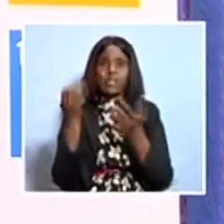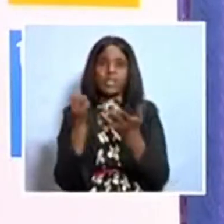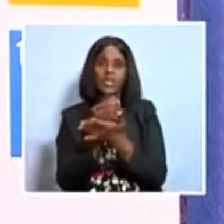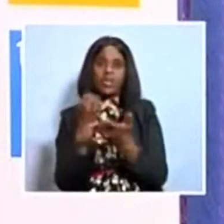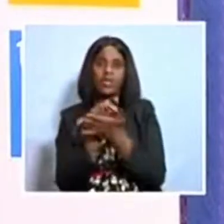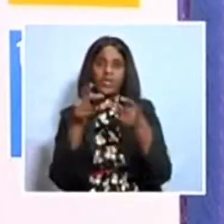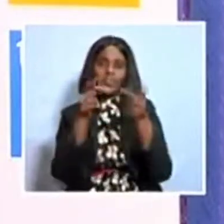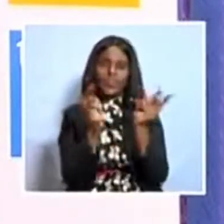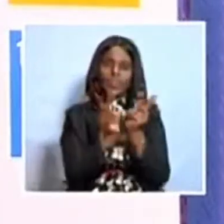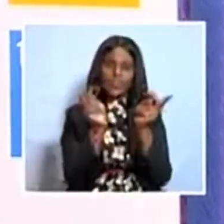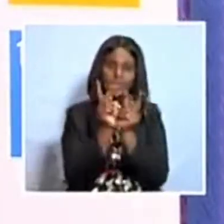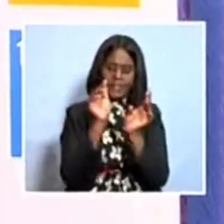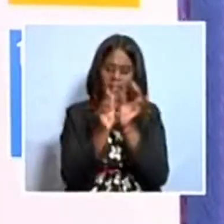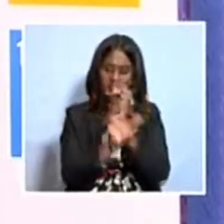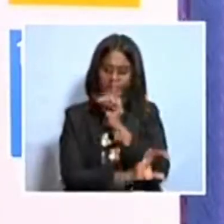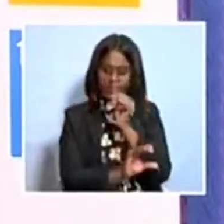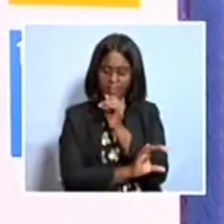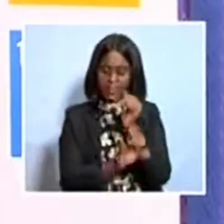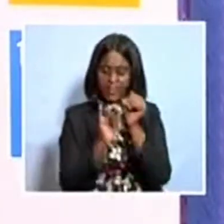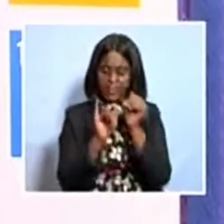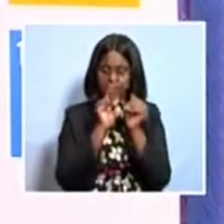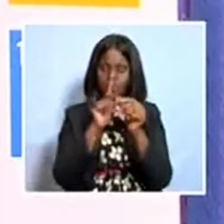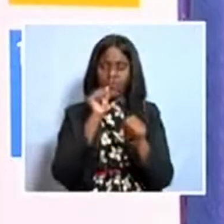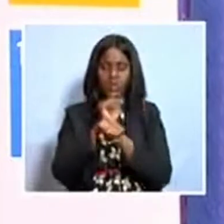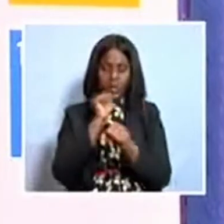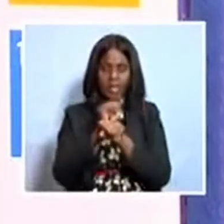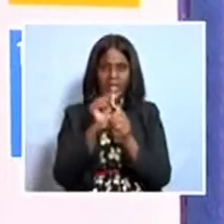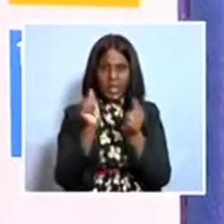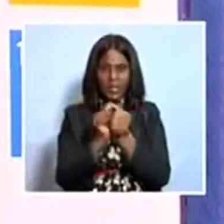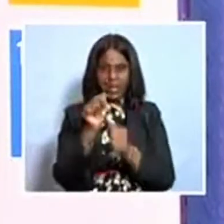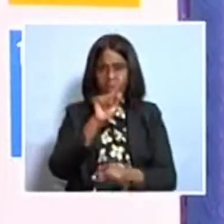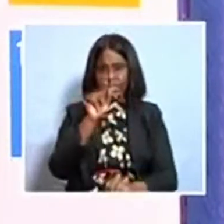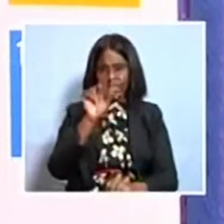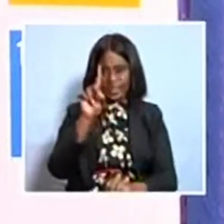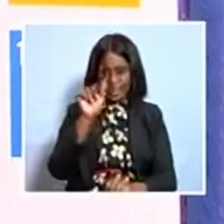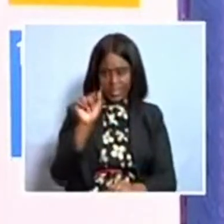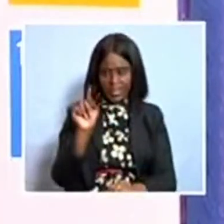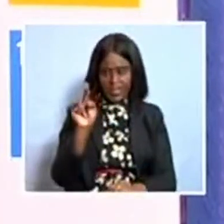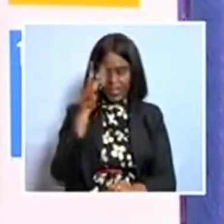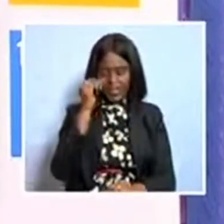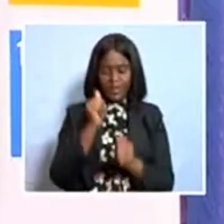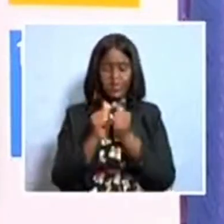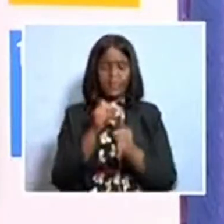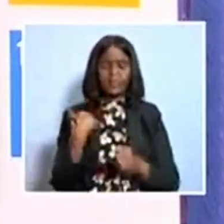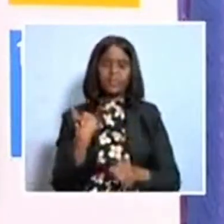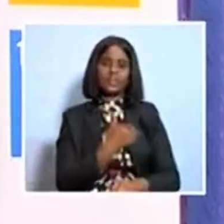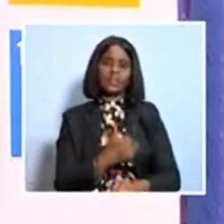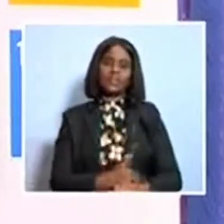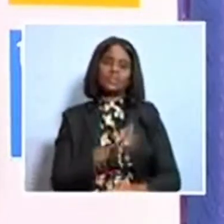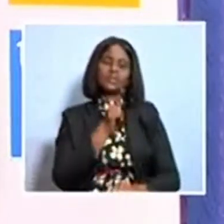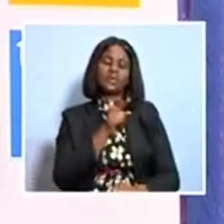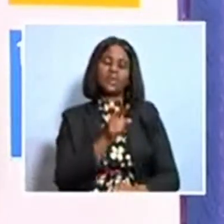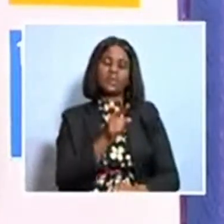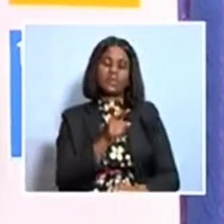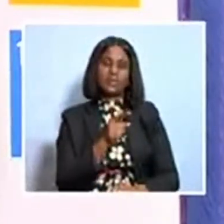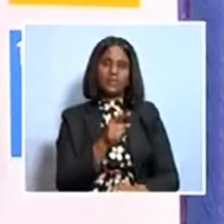here, it's in partnership with the ZDA, because the Chinese have, accept